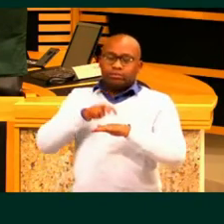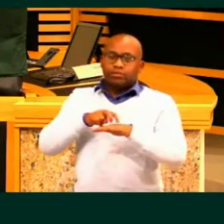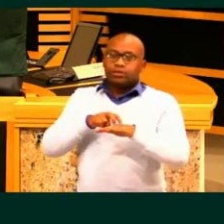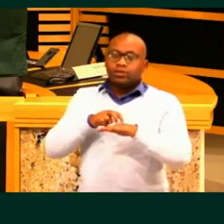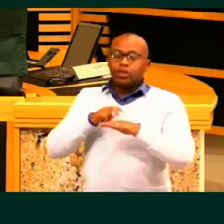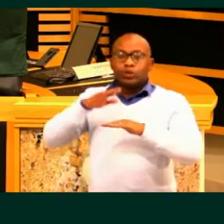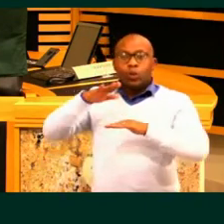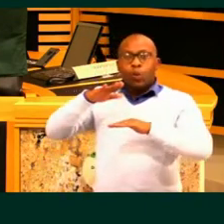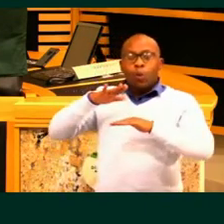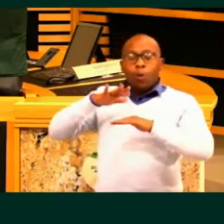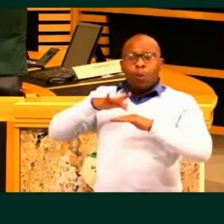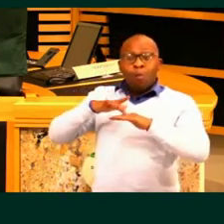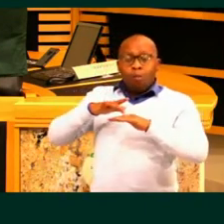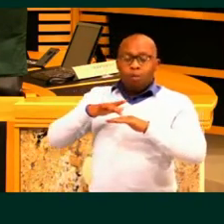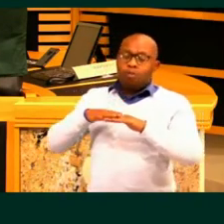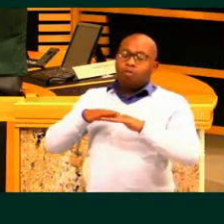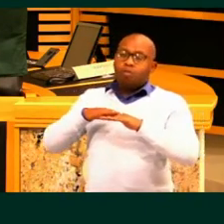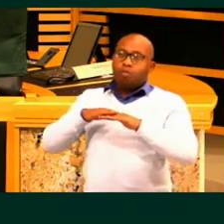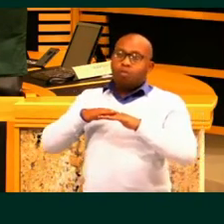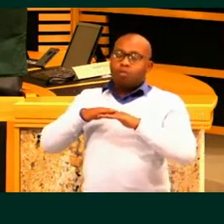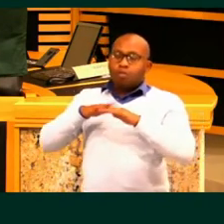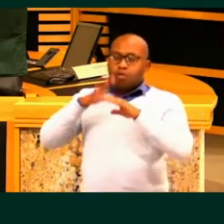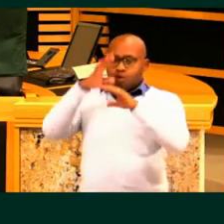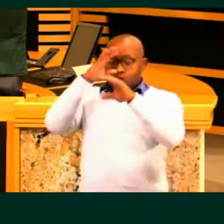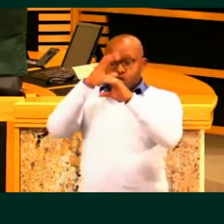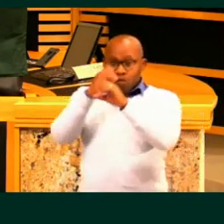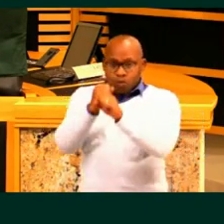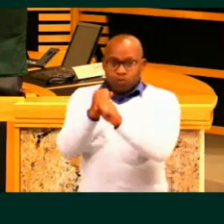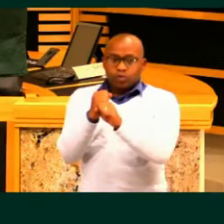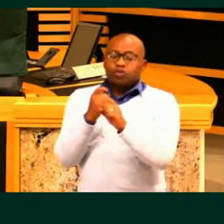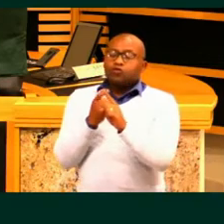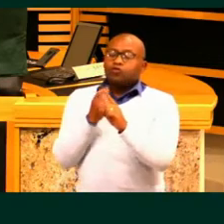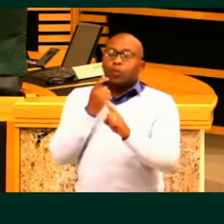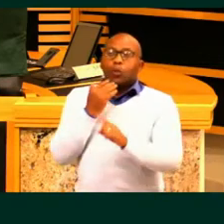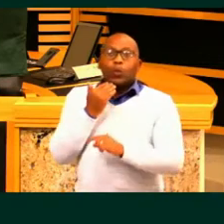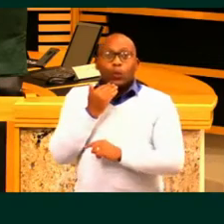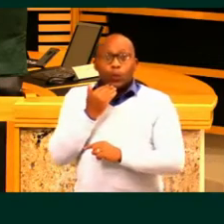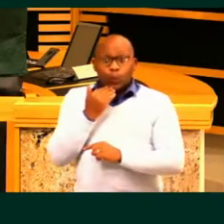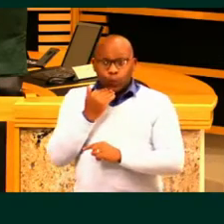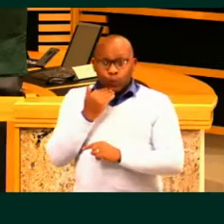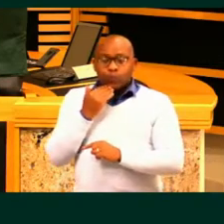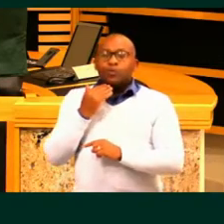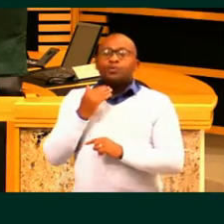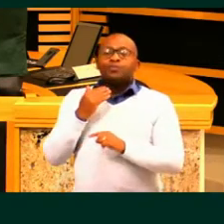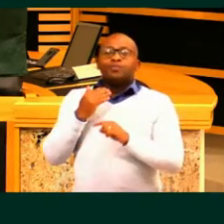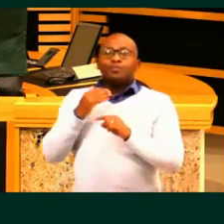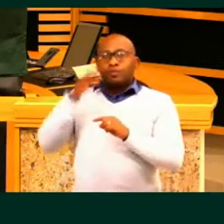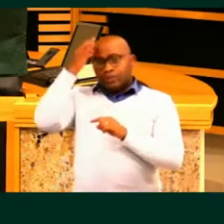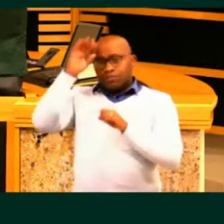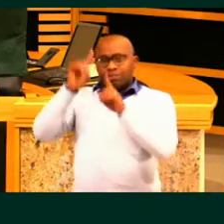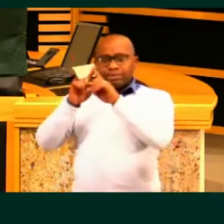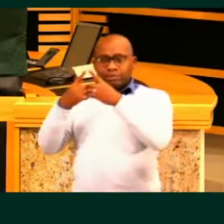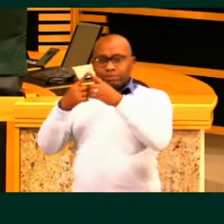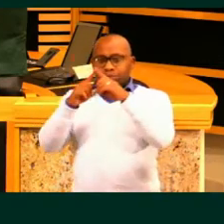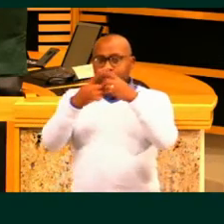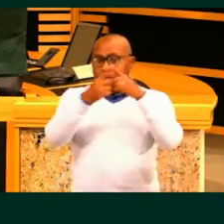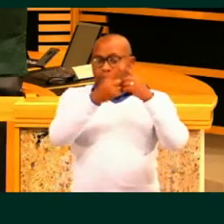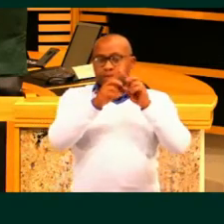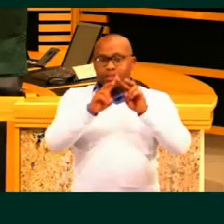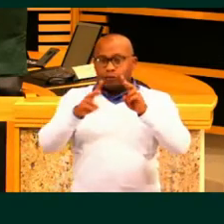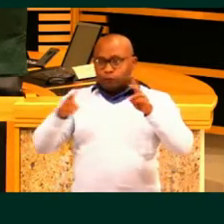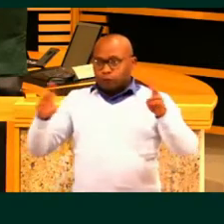effort from the affected um government departments and